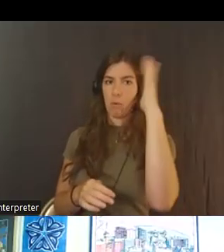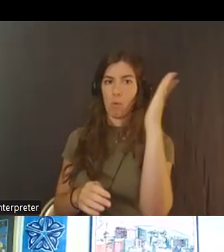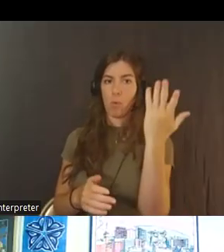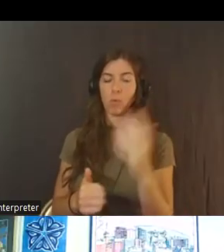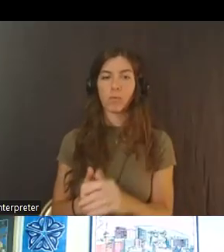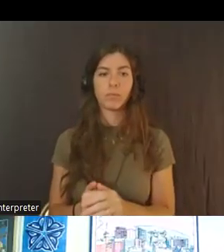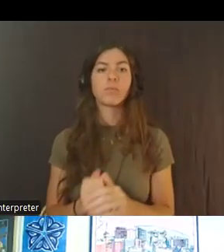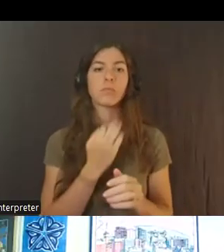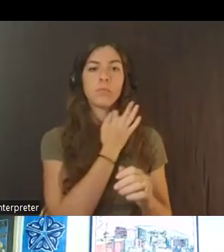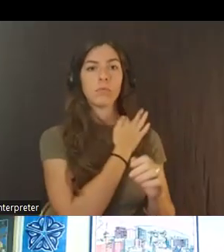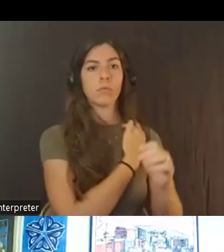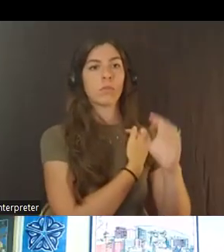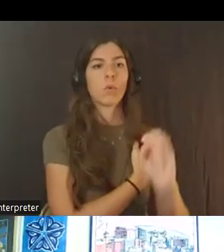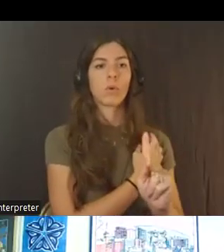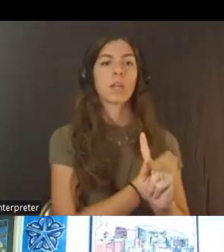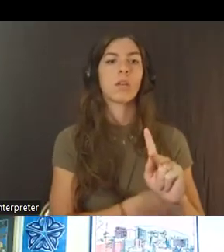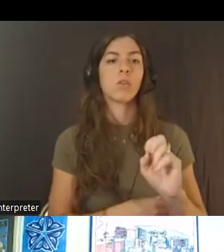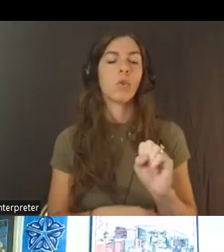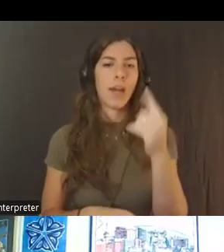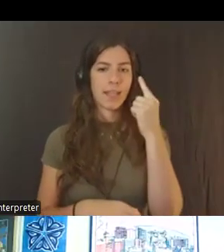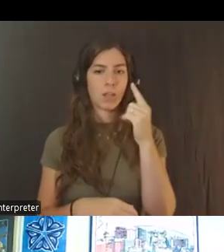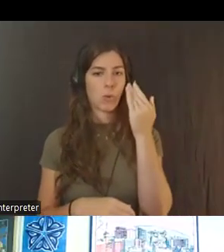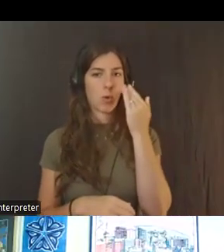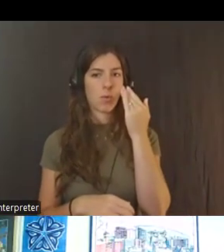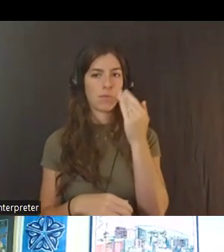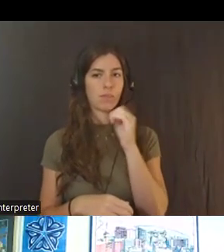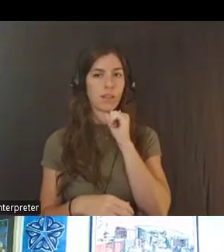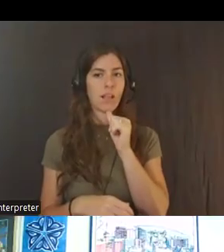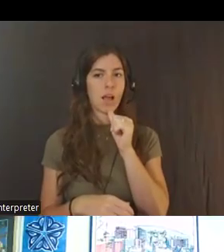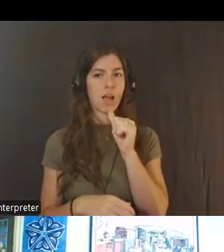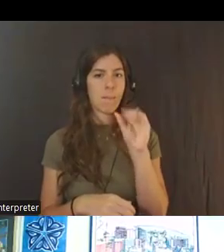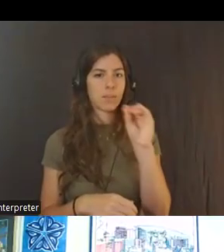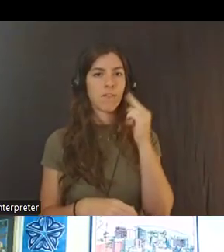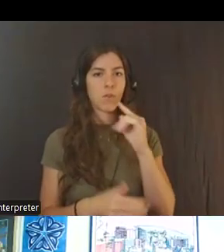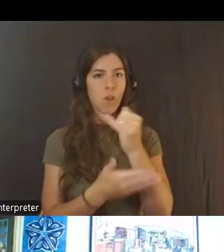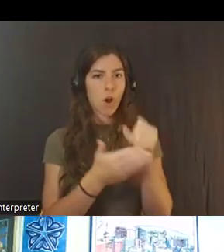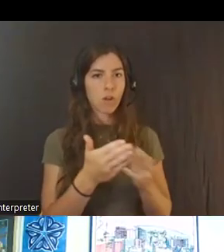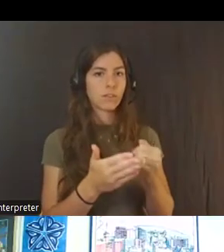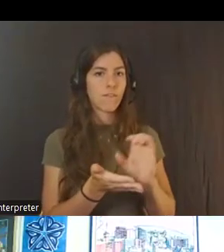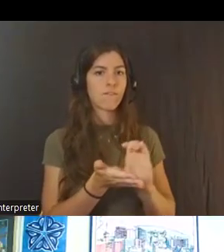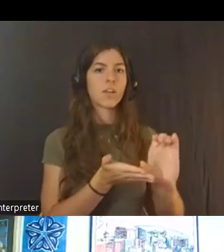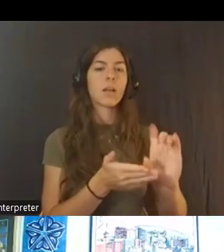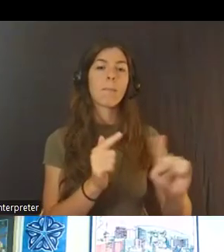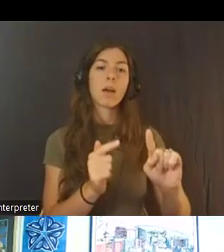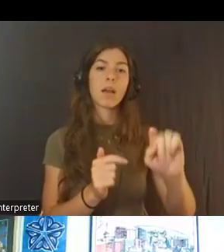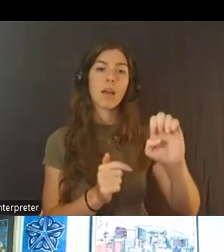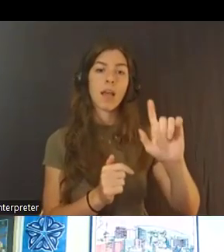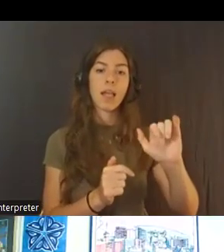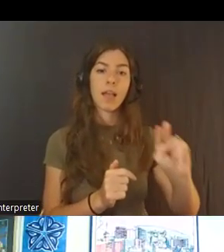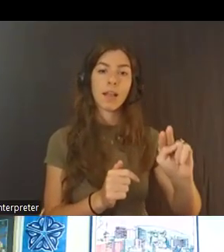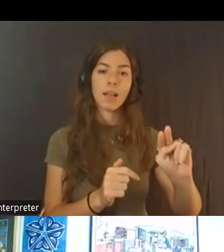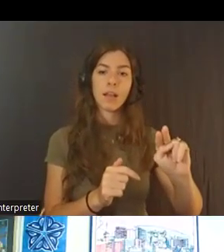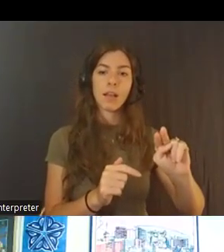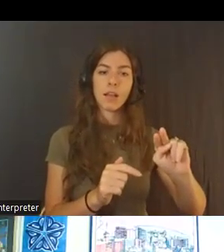Well, okay, so that's just, I mean, I think you know that's not percent for the arts funding, but Ellen from DES, who's on this call, I don't